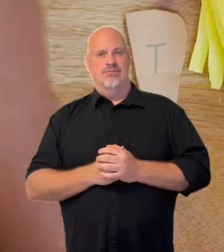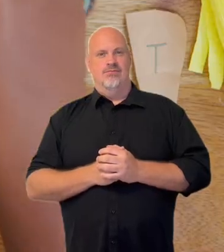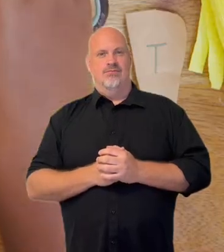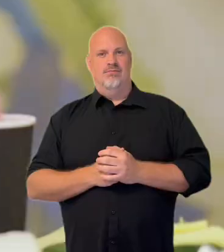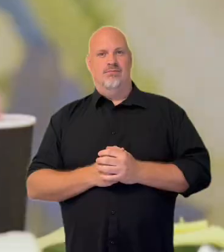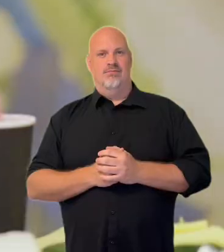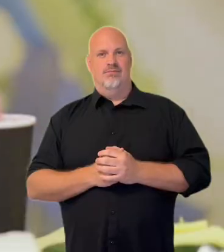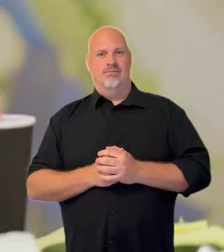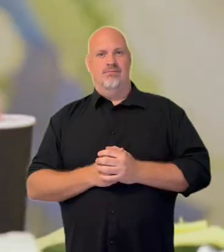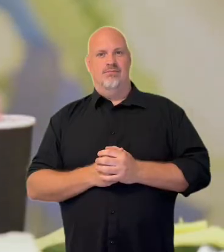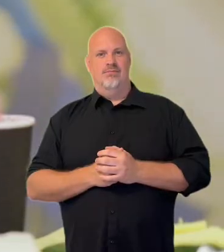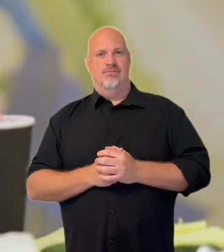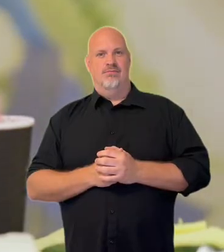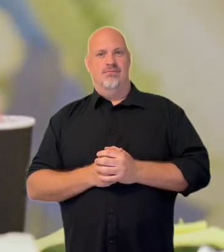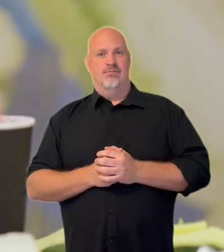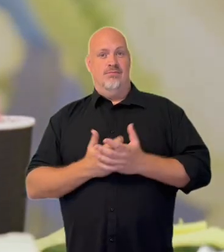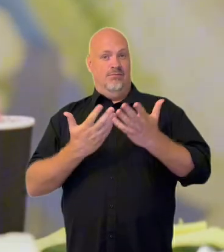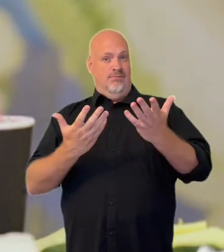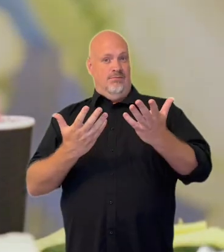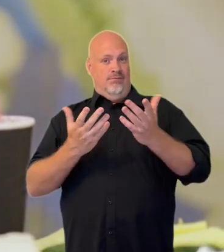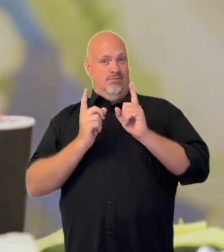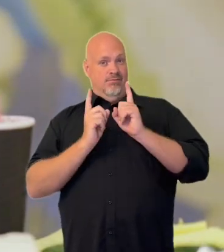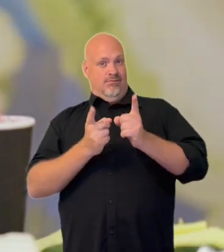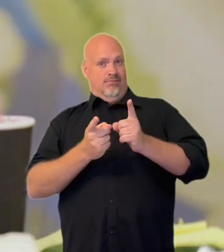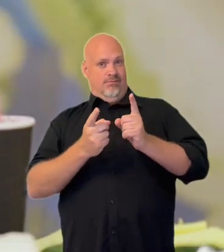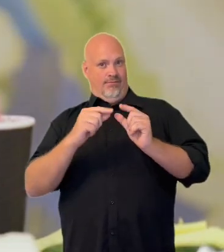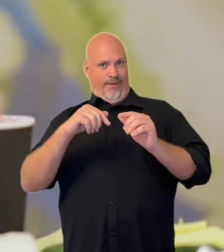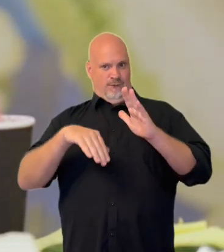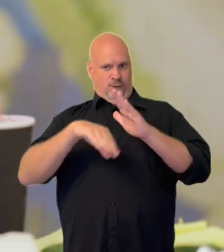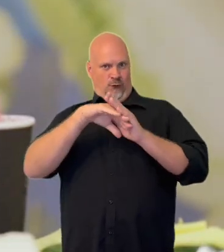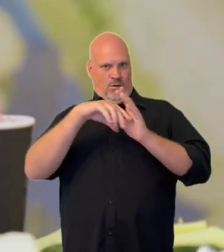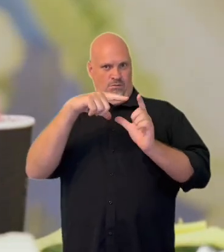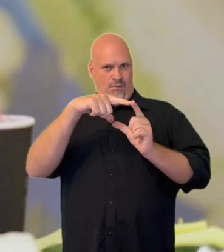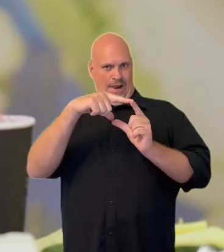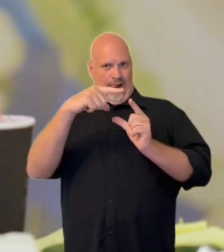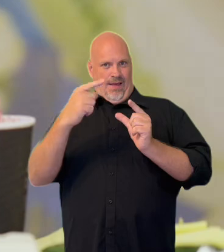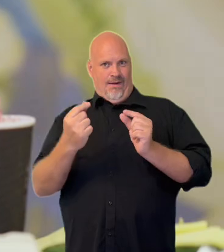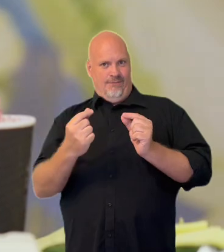is place it nicely and firmly